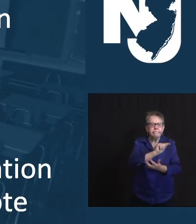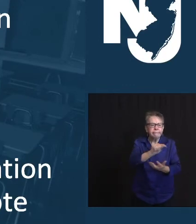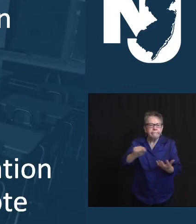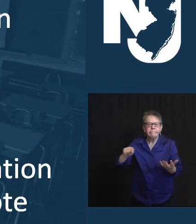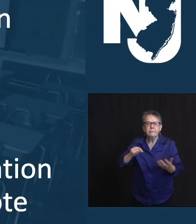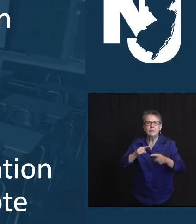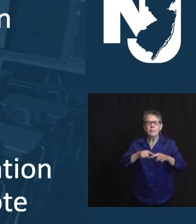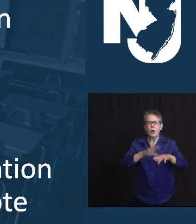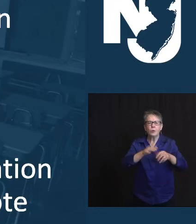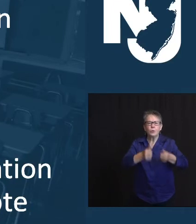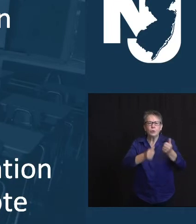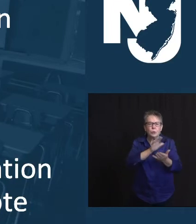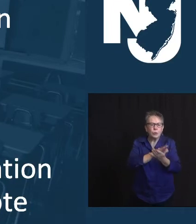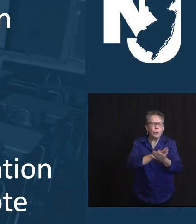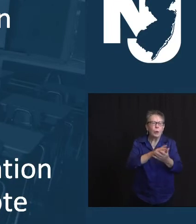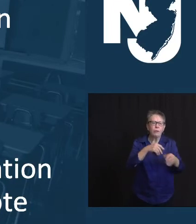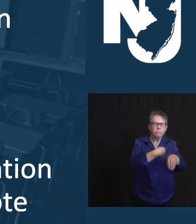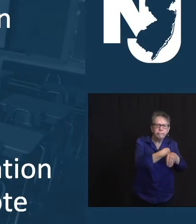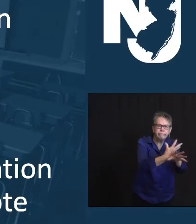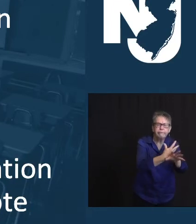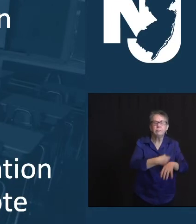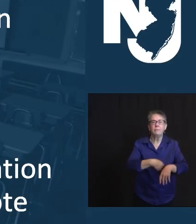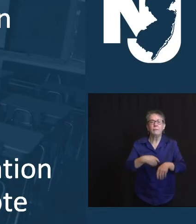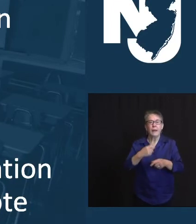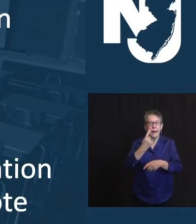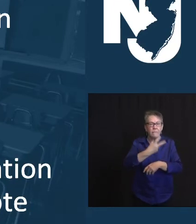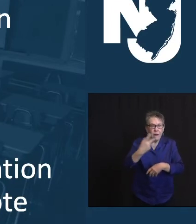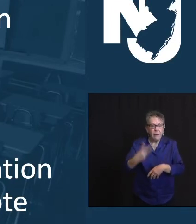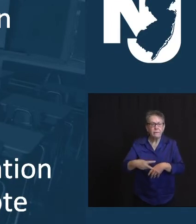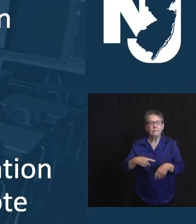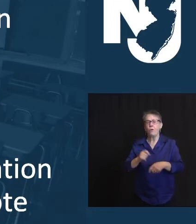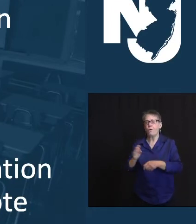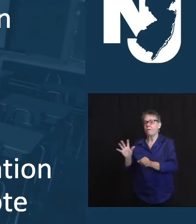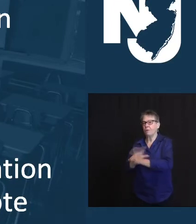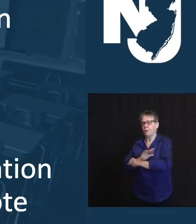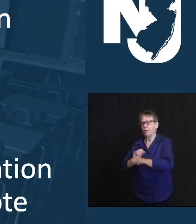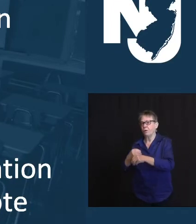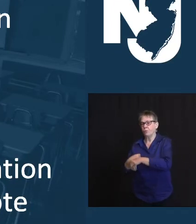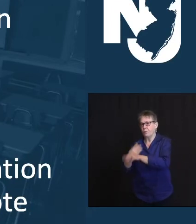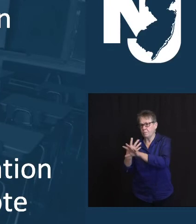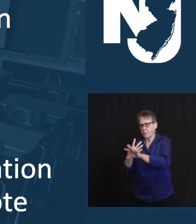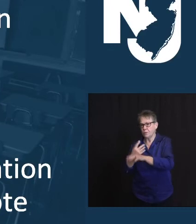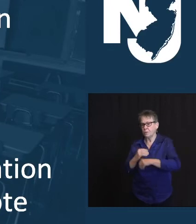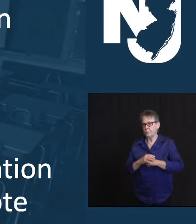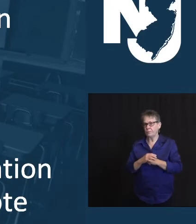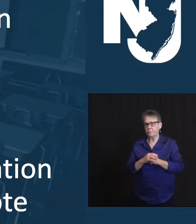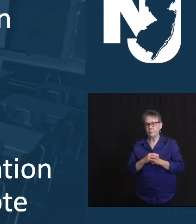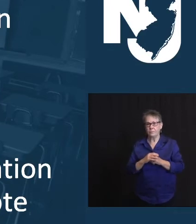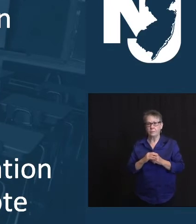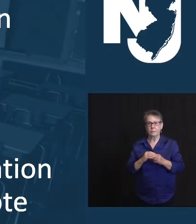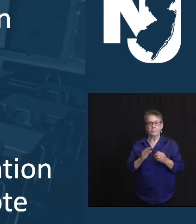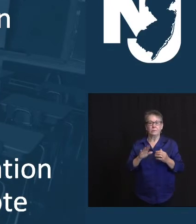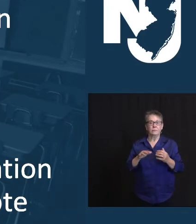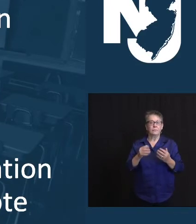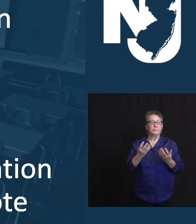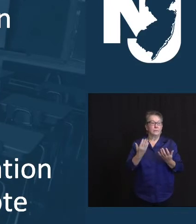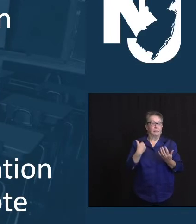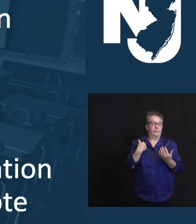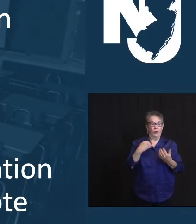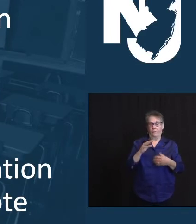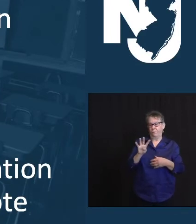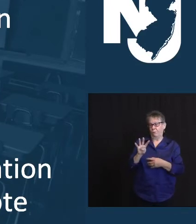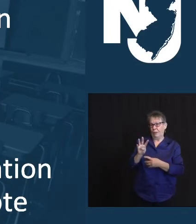is up one, I believe, since our last pre-Christmas report. Importantly, for those students learning remotely, I want to